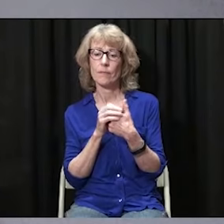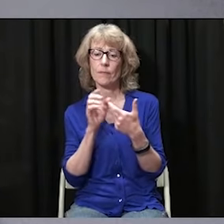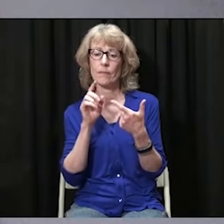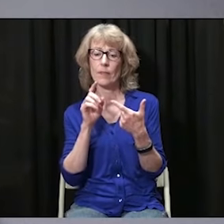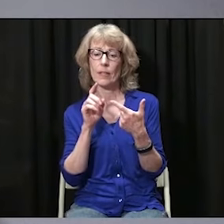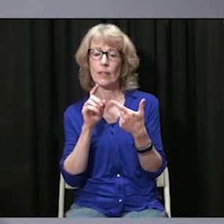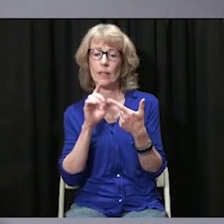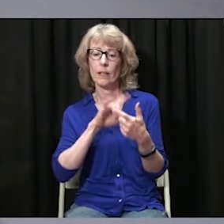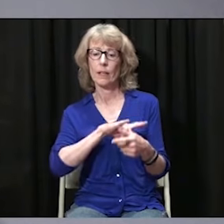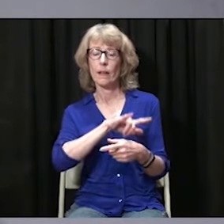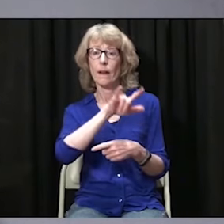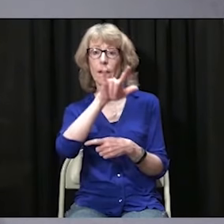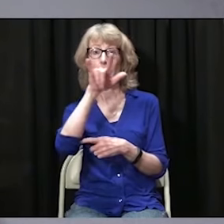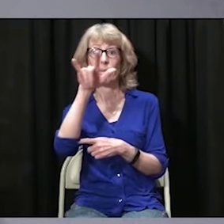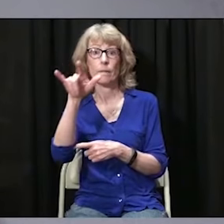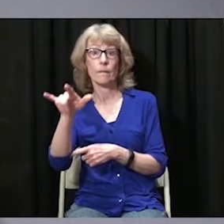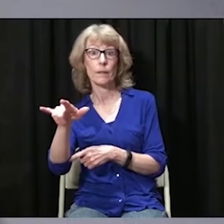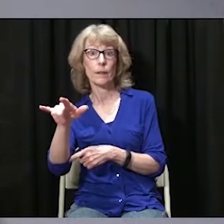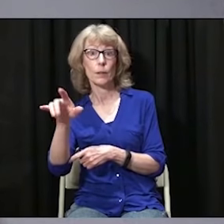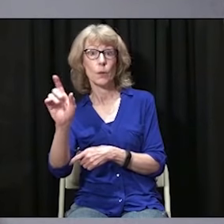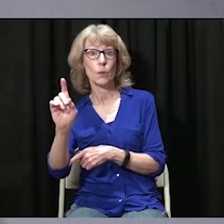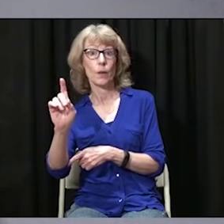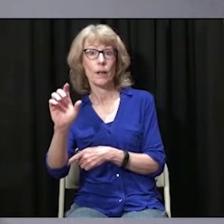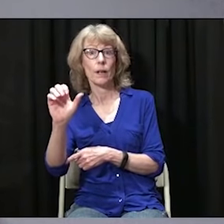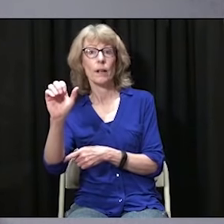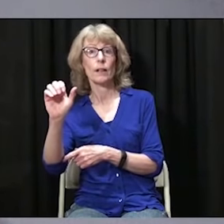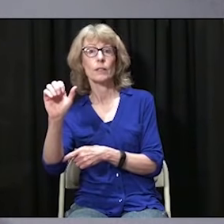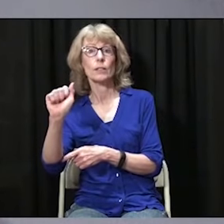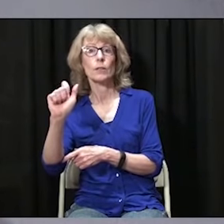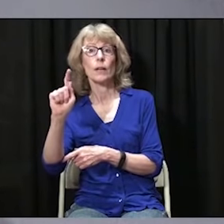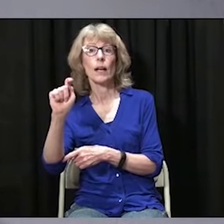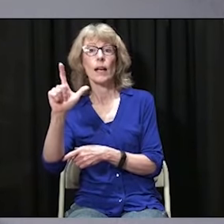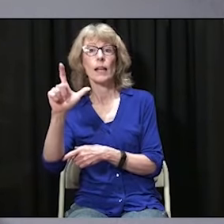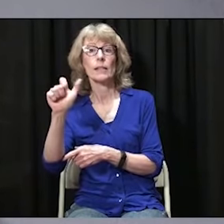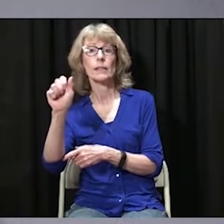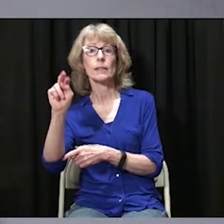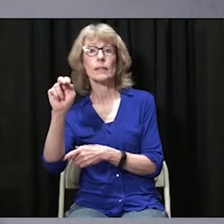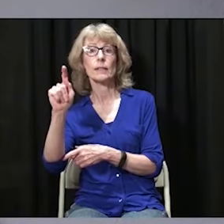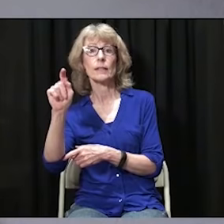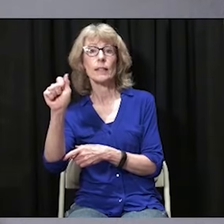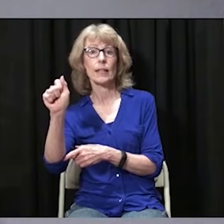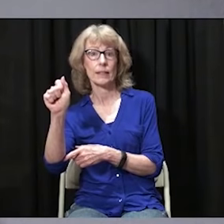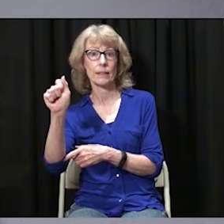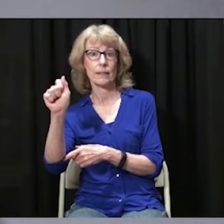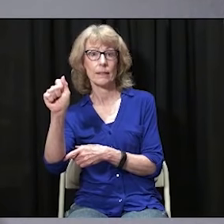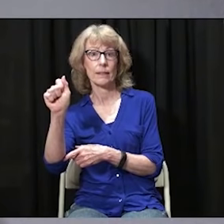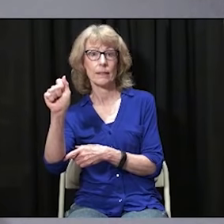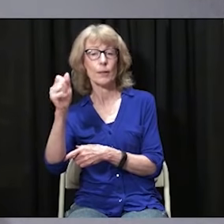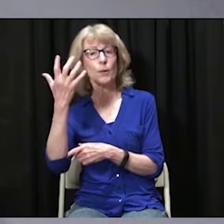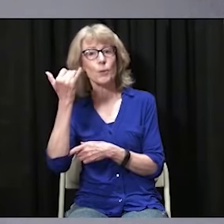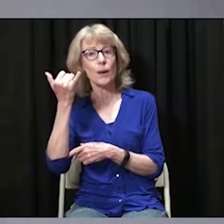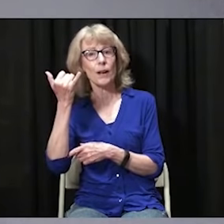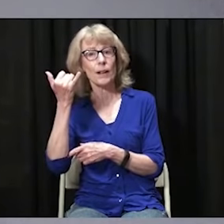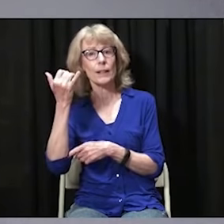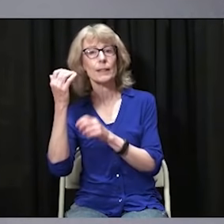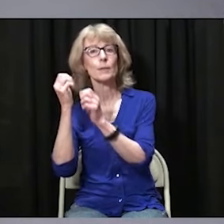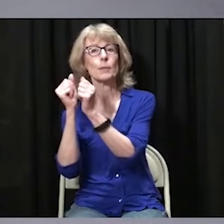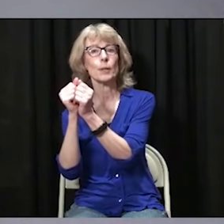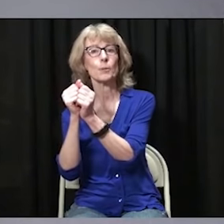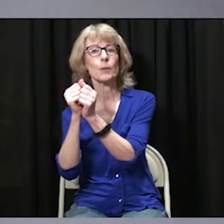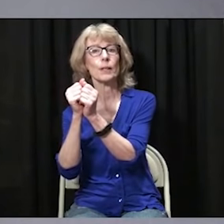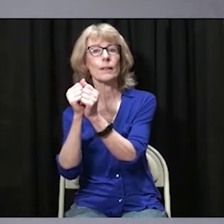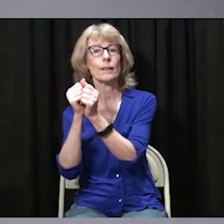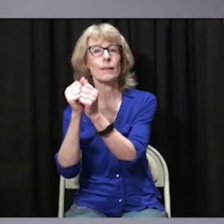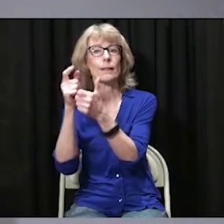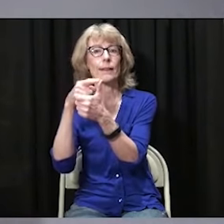Atlanta to be there for Josh's graduation, because Mark knows that when something good happens to